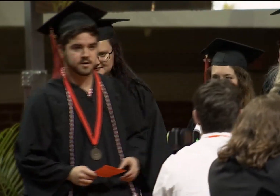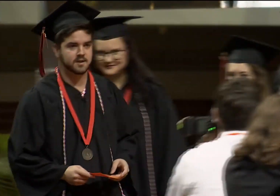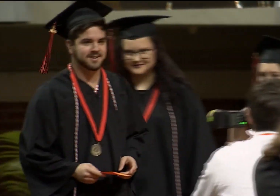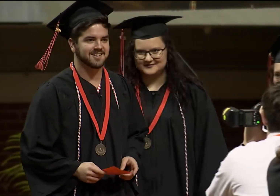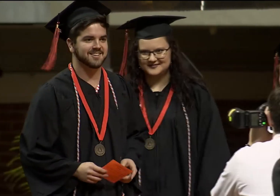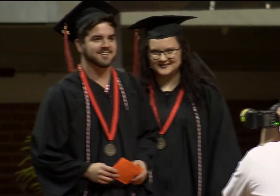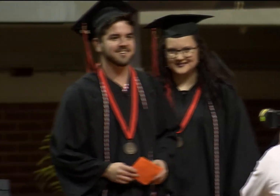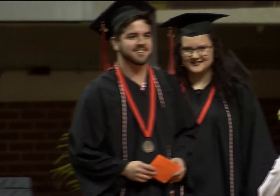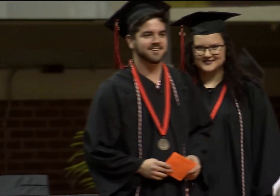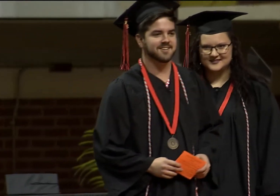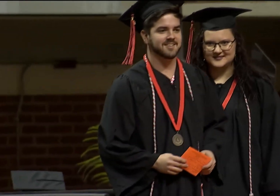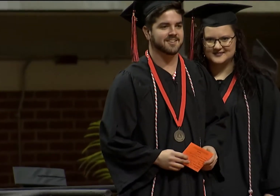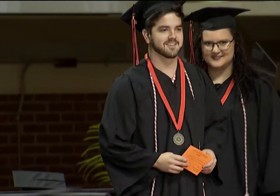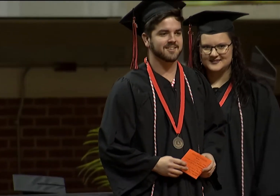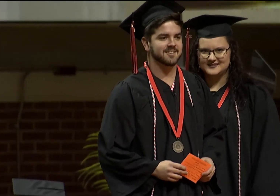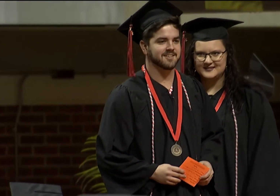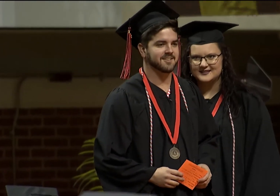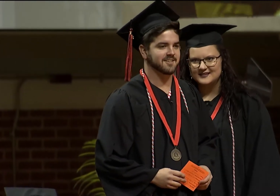Addison Clark.